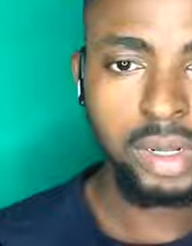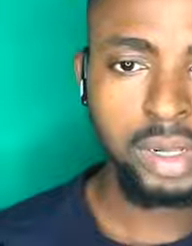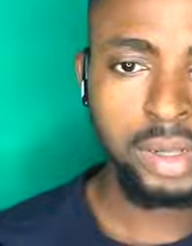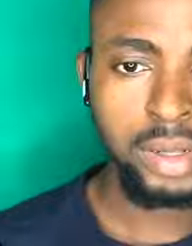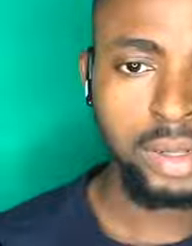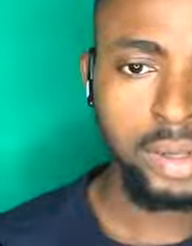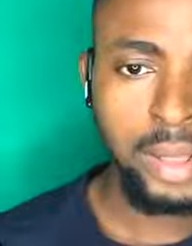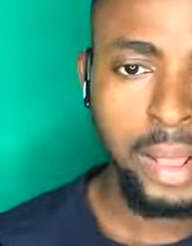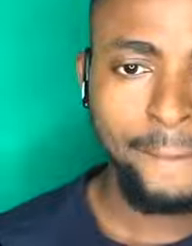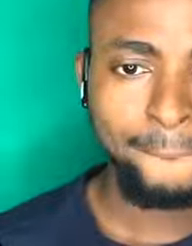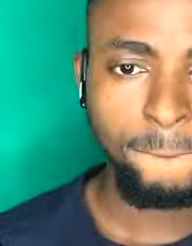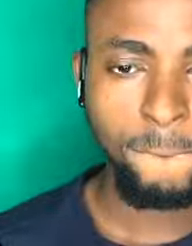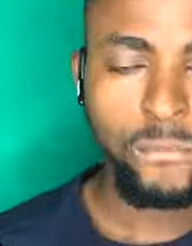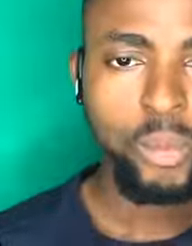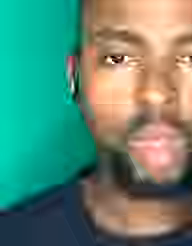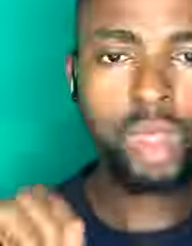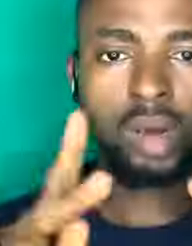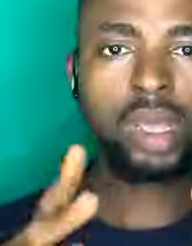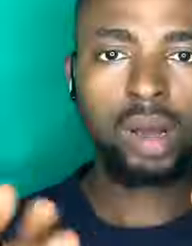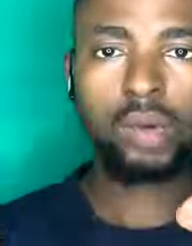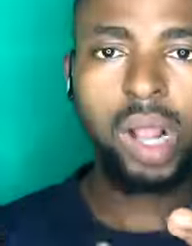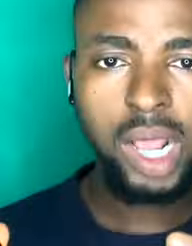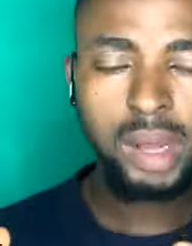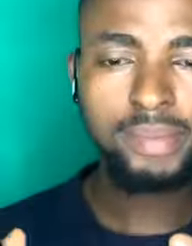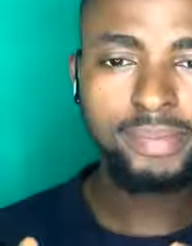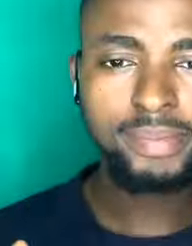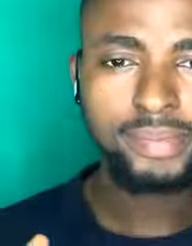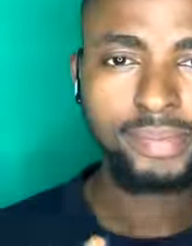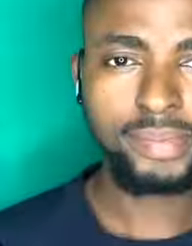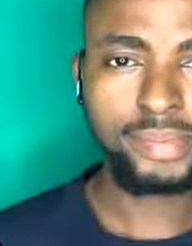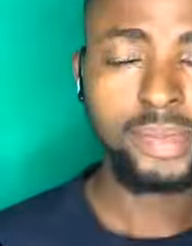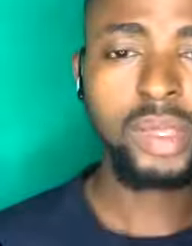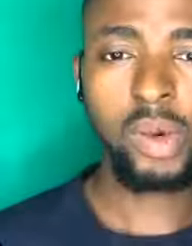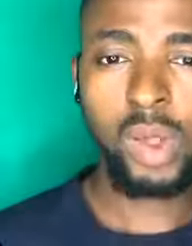All right, so welcome. So I'm going to continue.